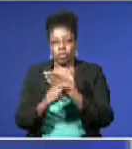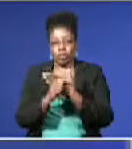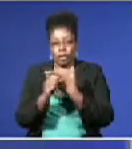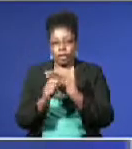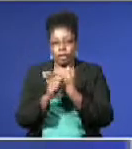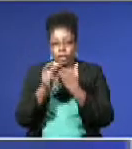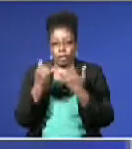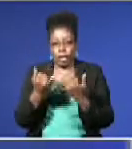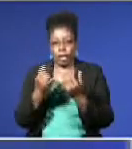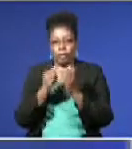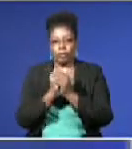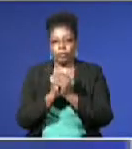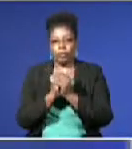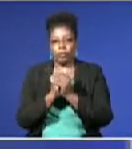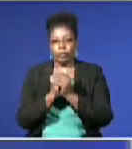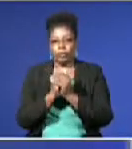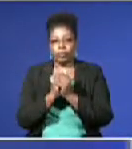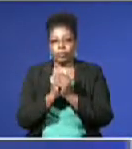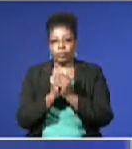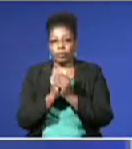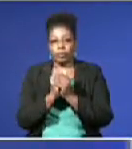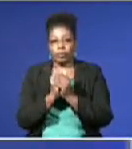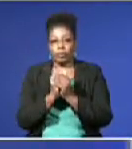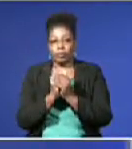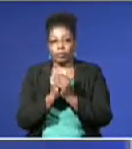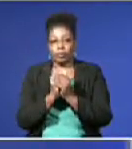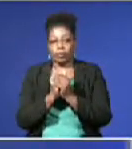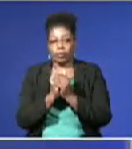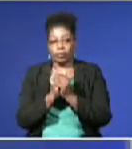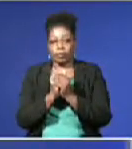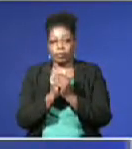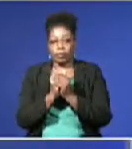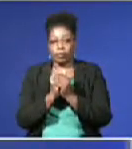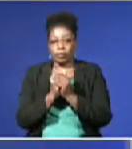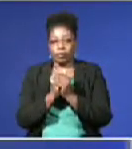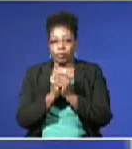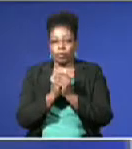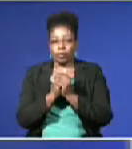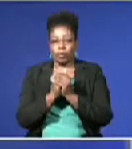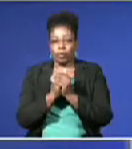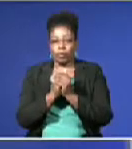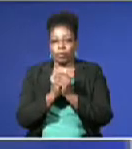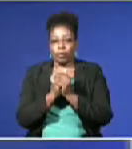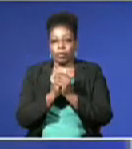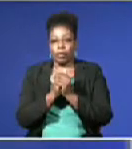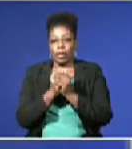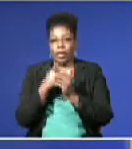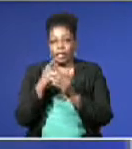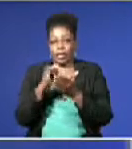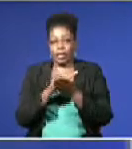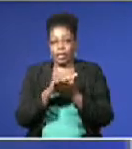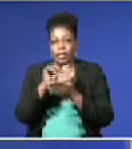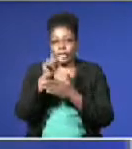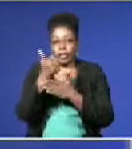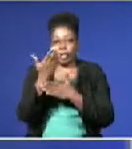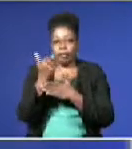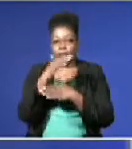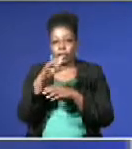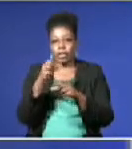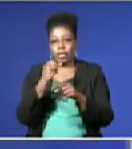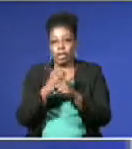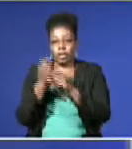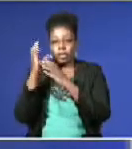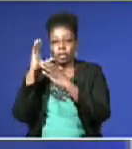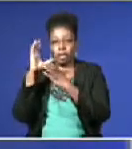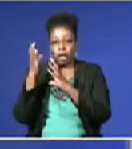10-year study by Community Conch and the Chicago Shedd Aquarium suggested that in 10 to 15 years, the country's conch